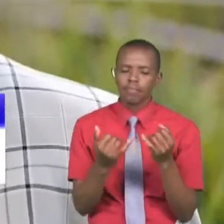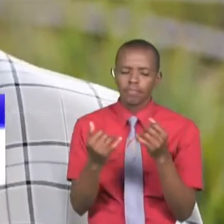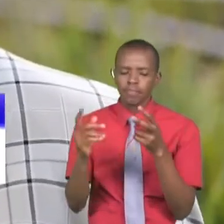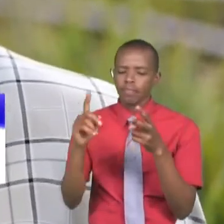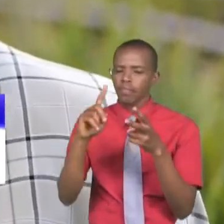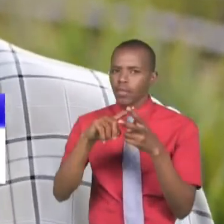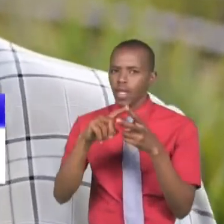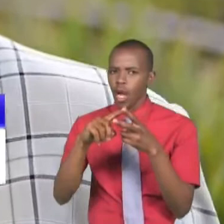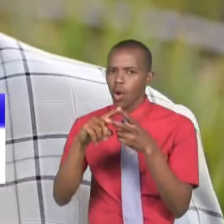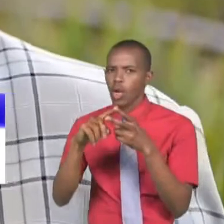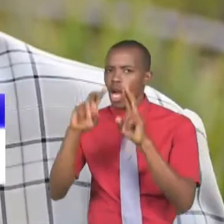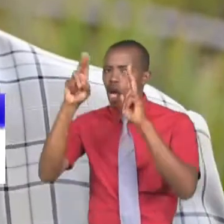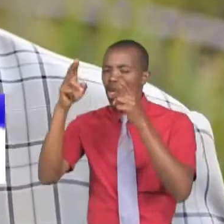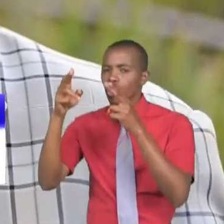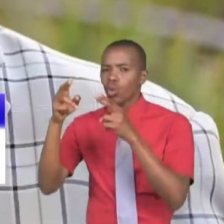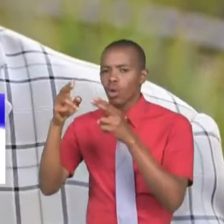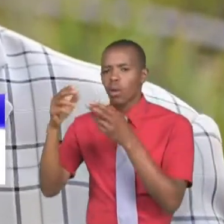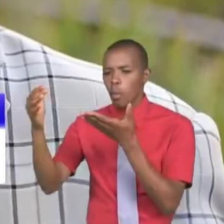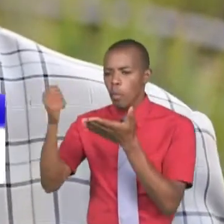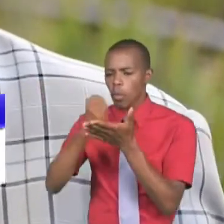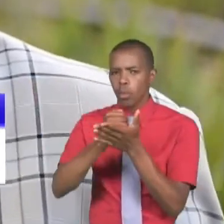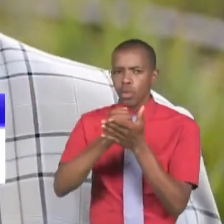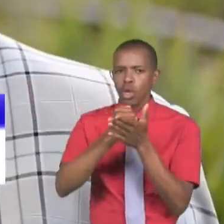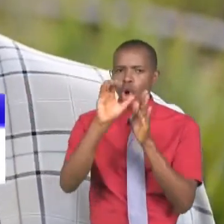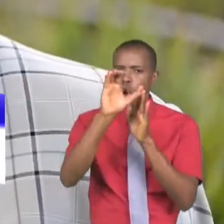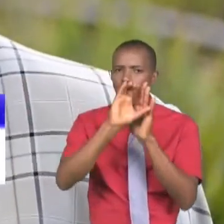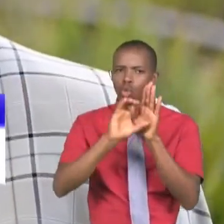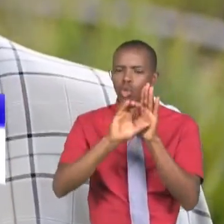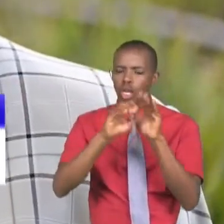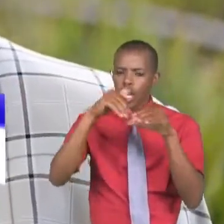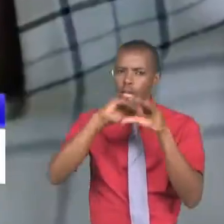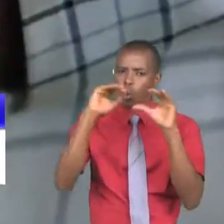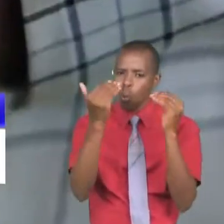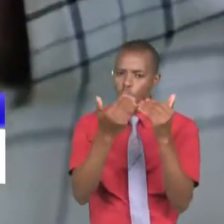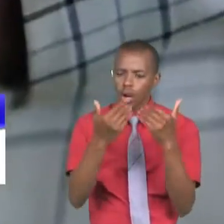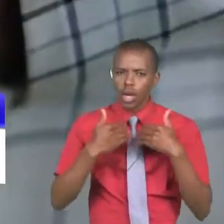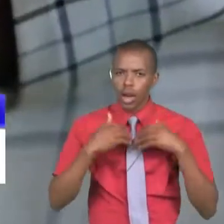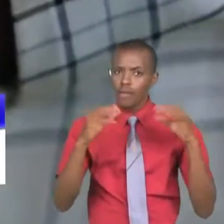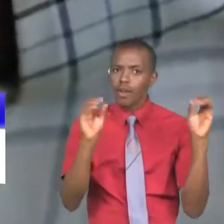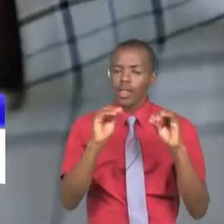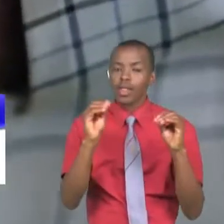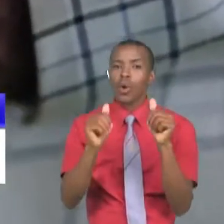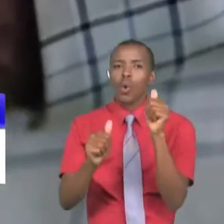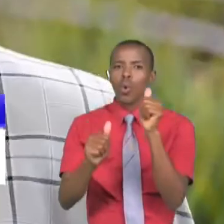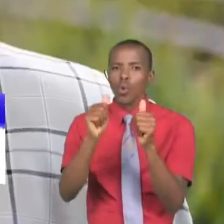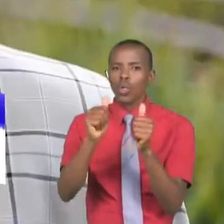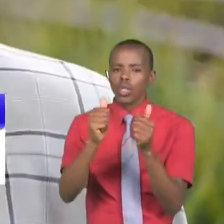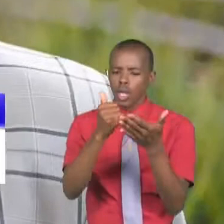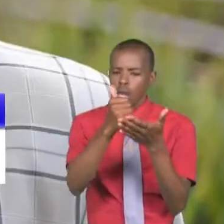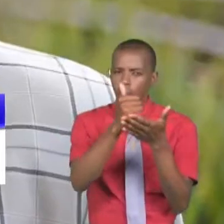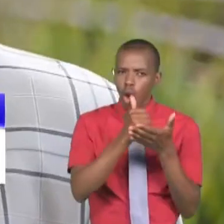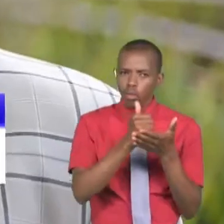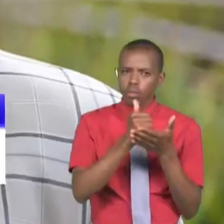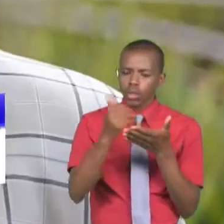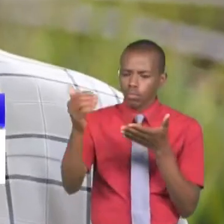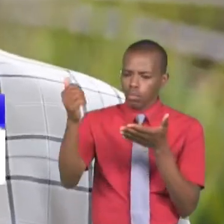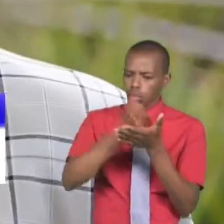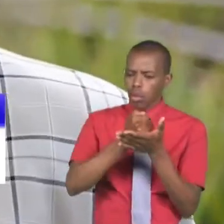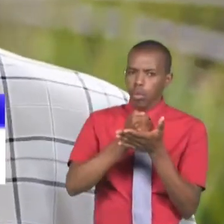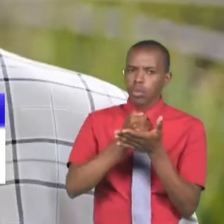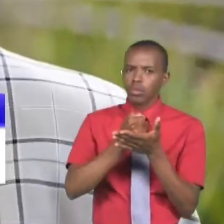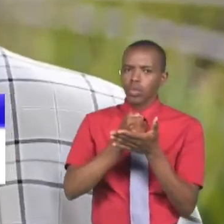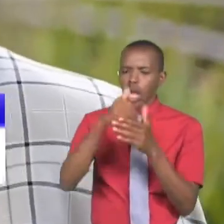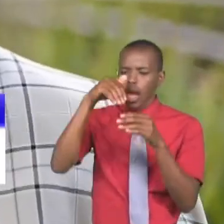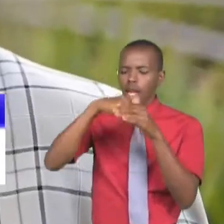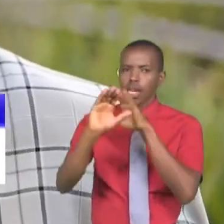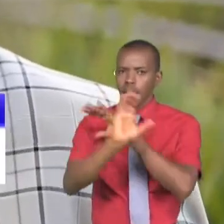with unemployment, there is no constitution in the world that that cushions unemployment of a country.